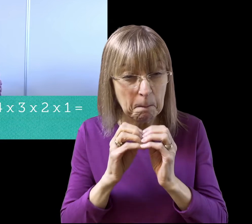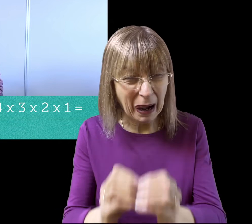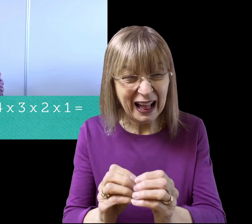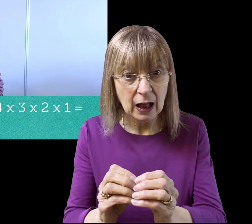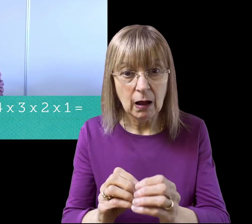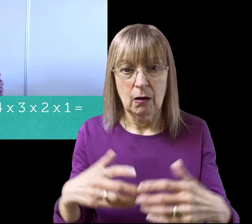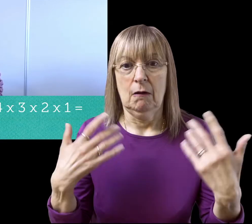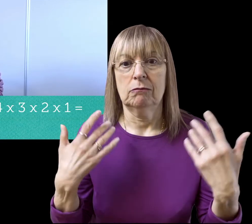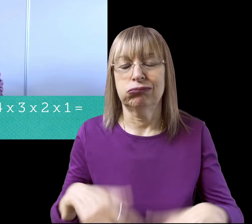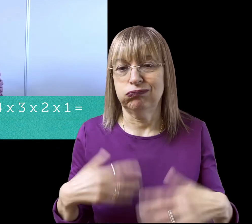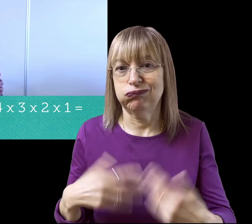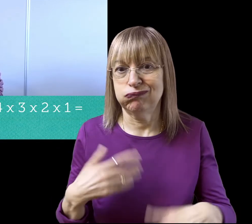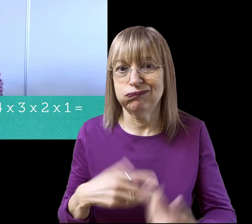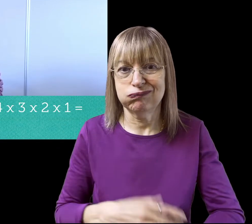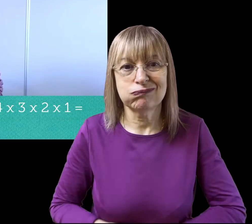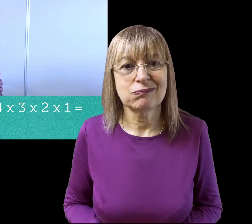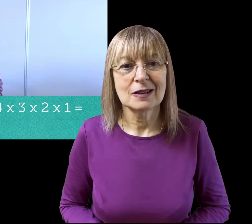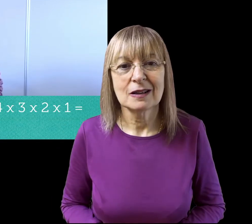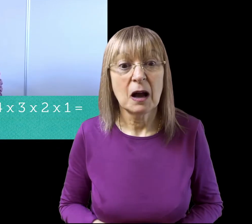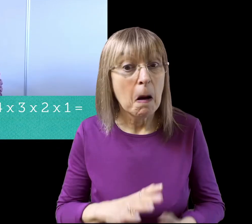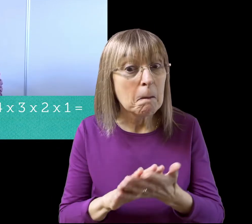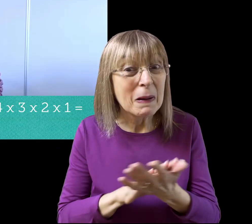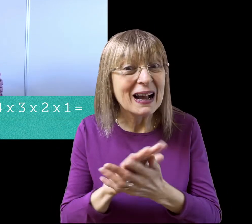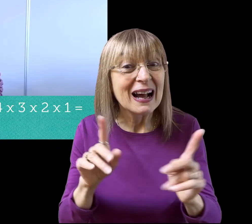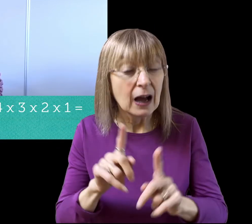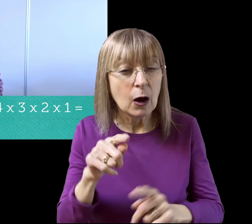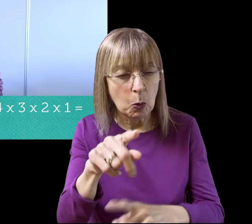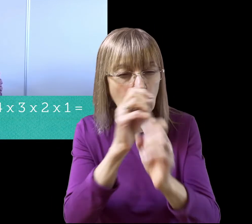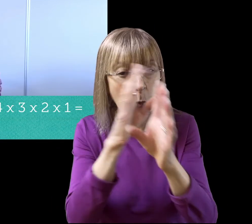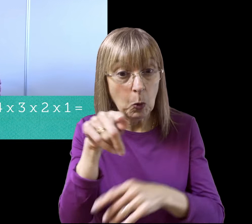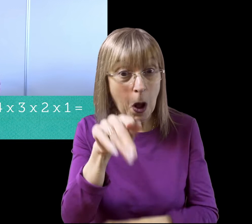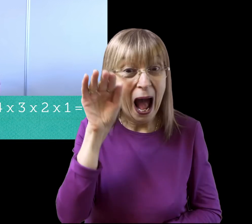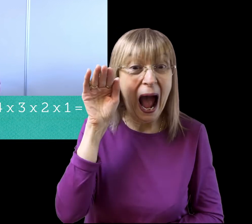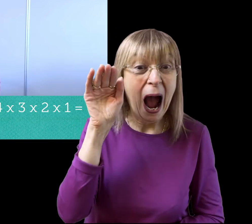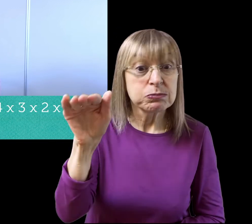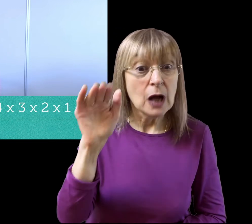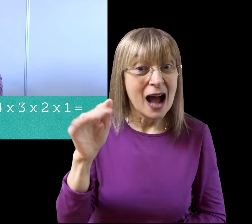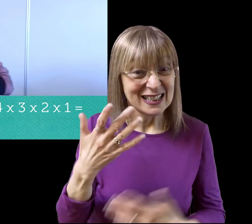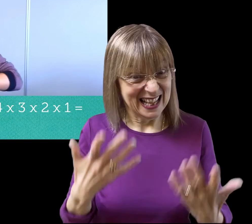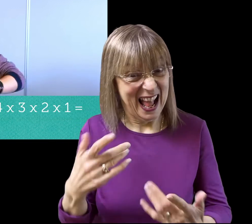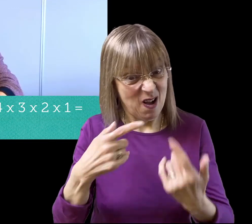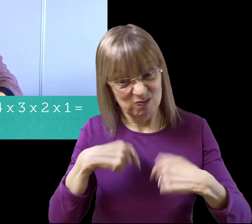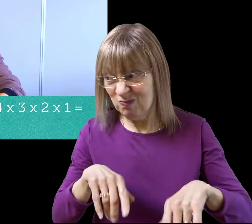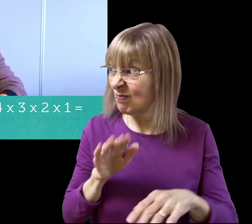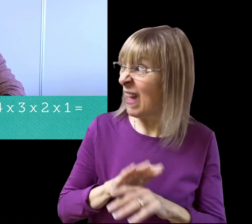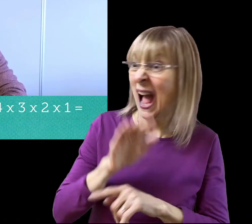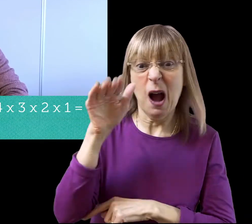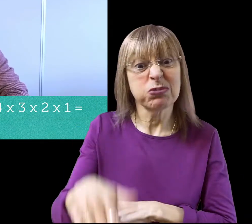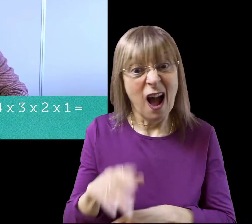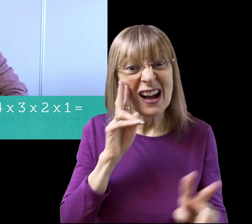about 6.5 billion, which is incredible, really. And what that means is, if you